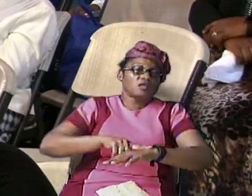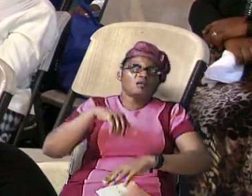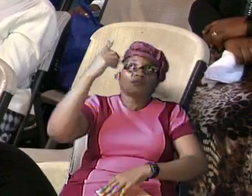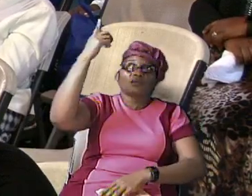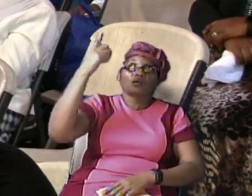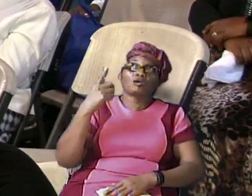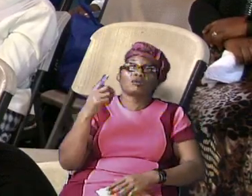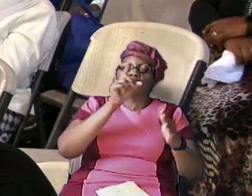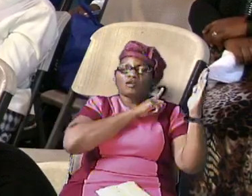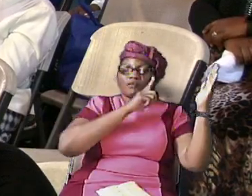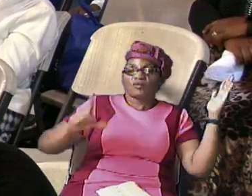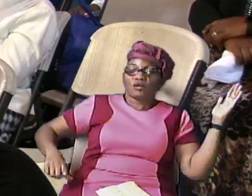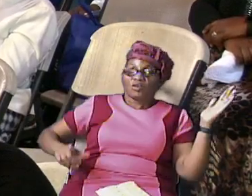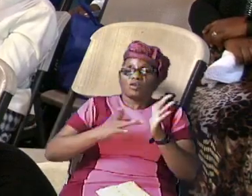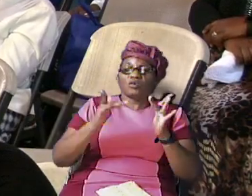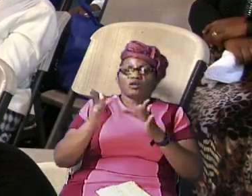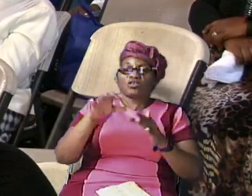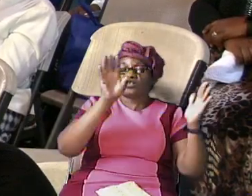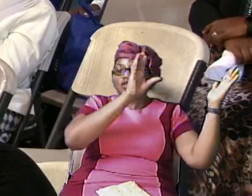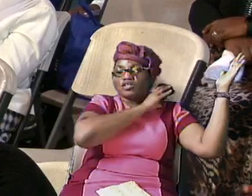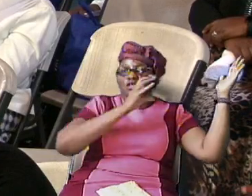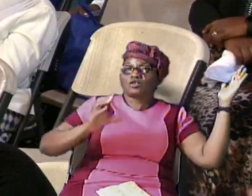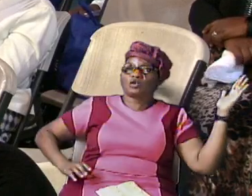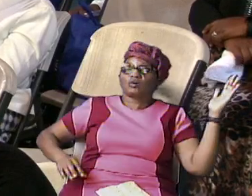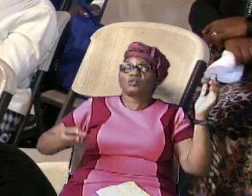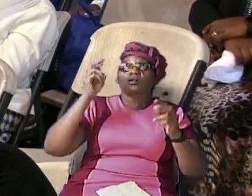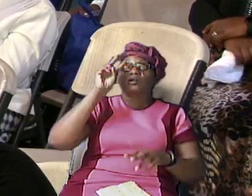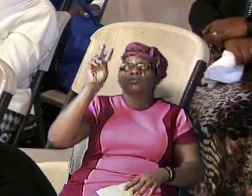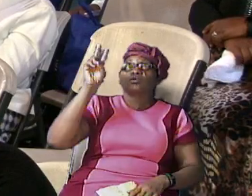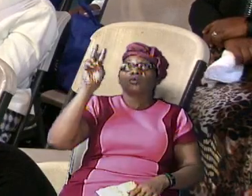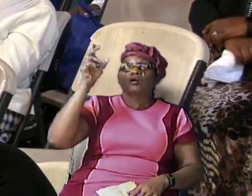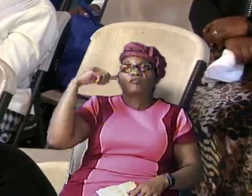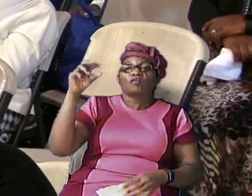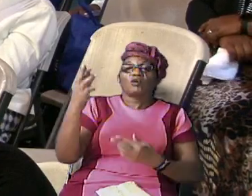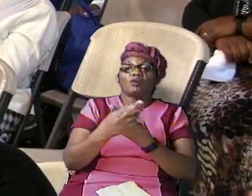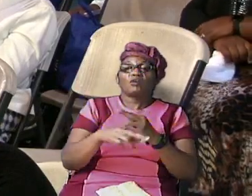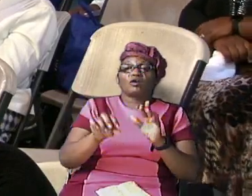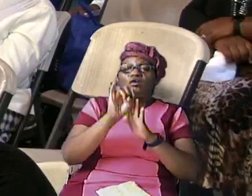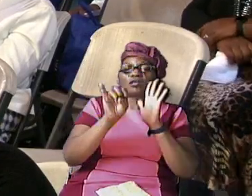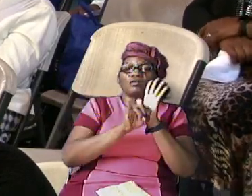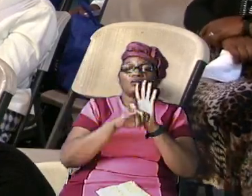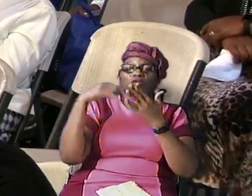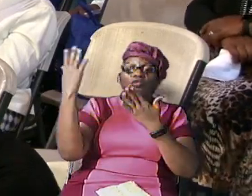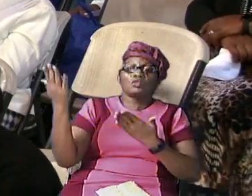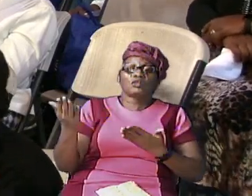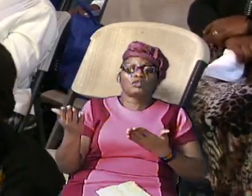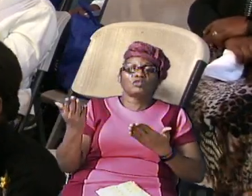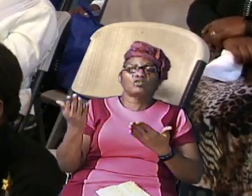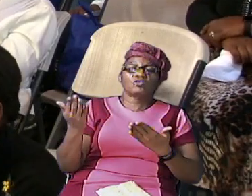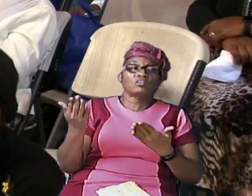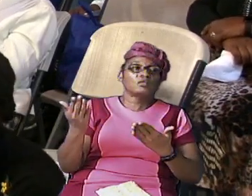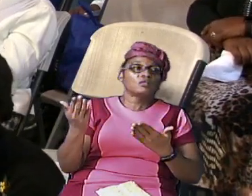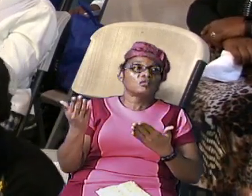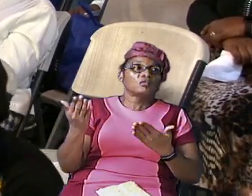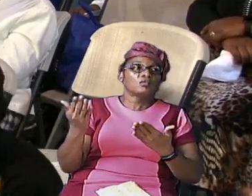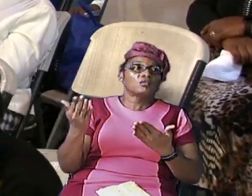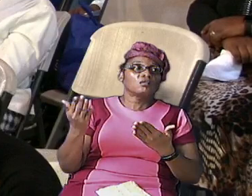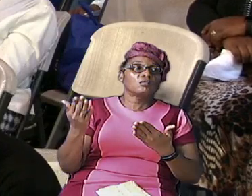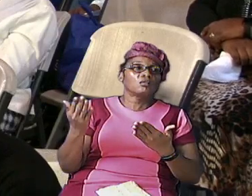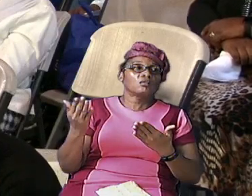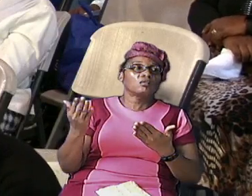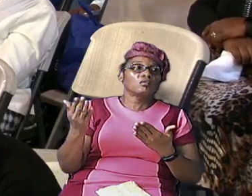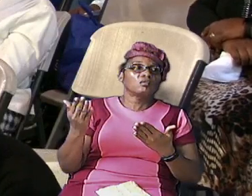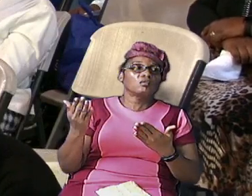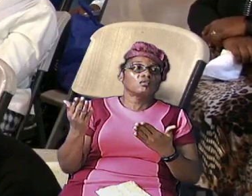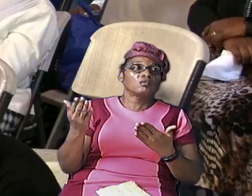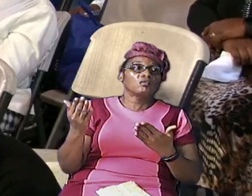Christ. Hallelujah. When we should look up, brethren, for our redemption draweth nigh. You know, I don't want to take up too much